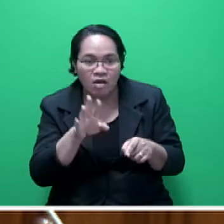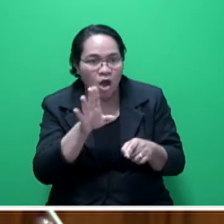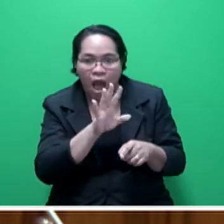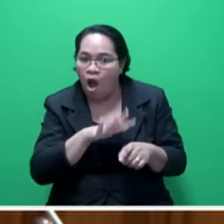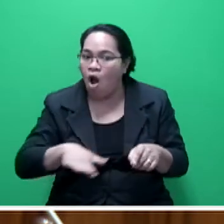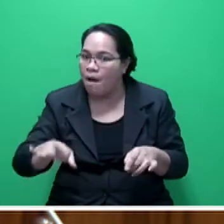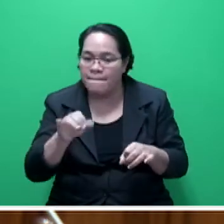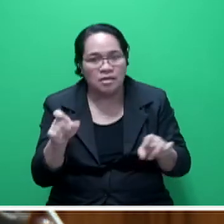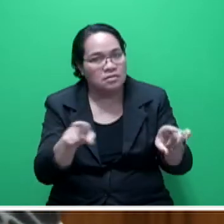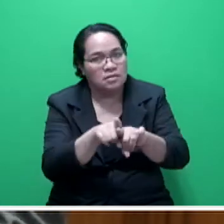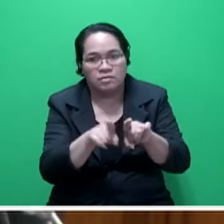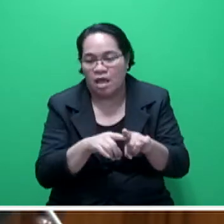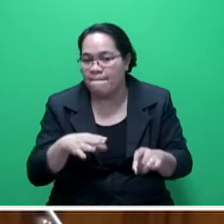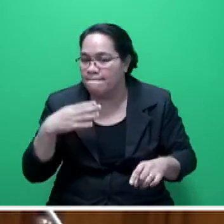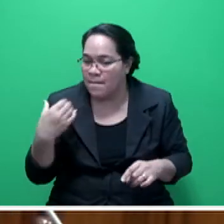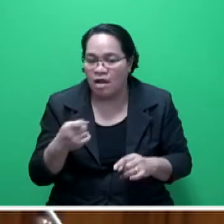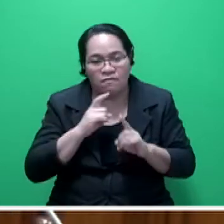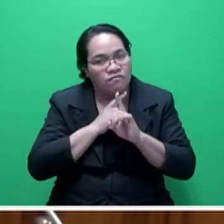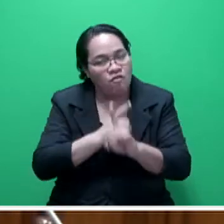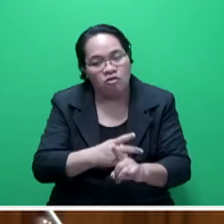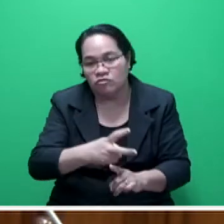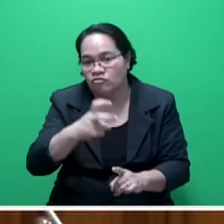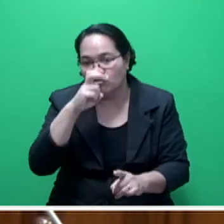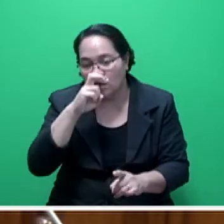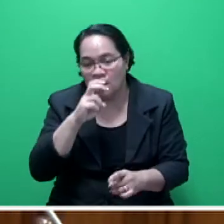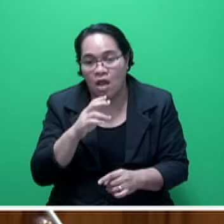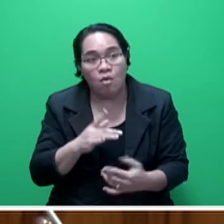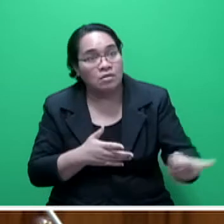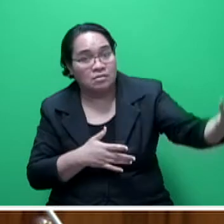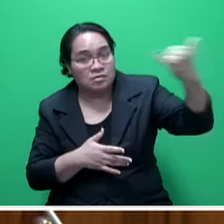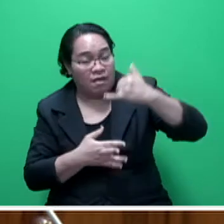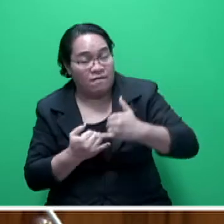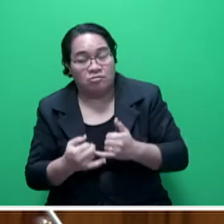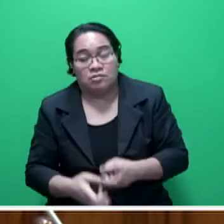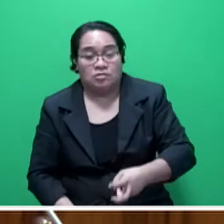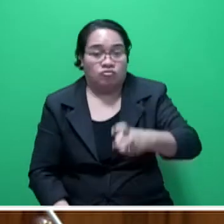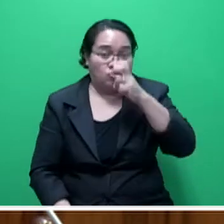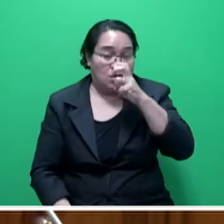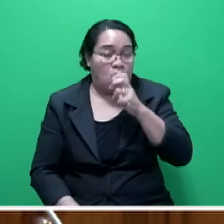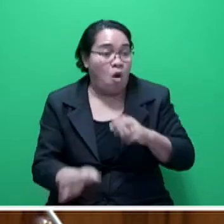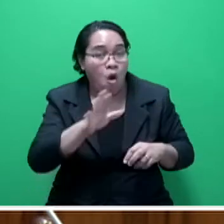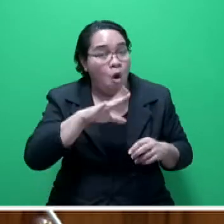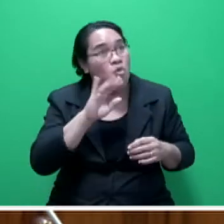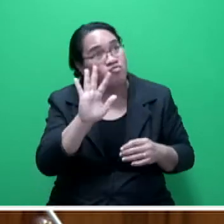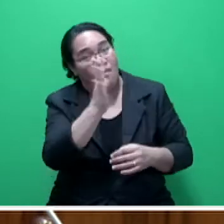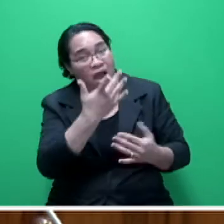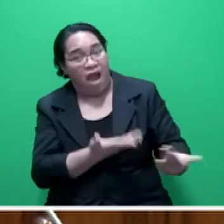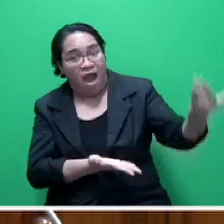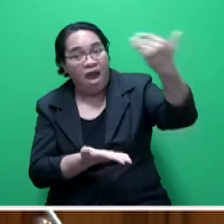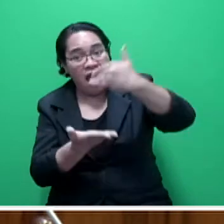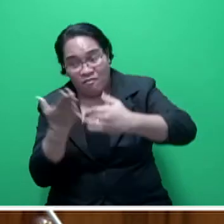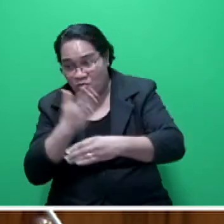to the quarantine process that we have. Again, the requirements for entry into Fiji are strict. All crew must have a